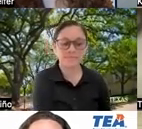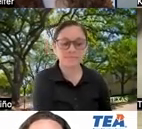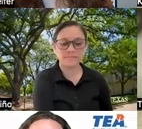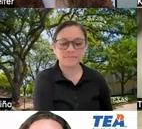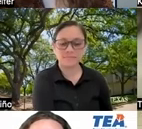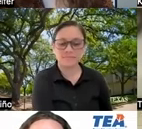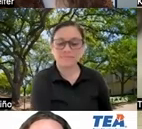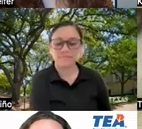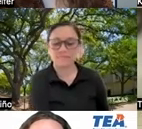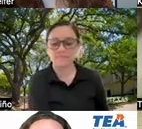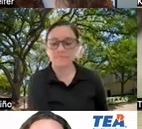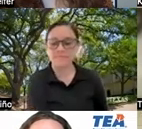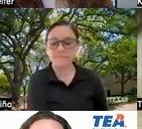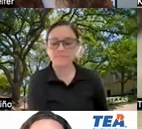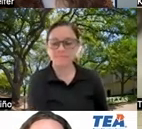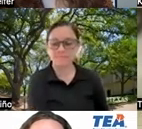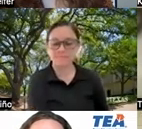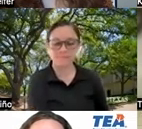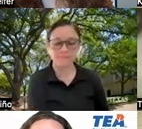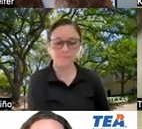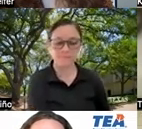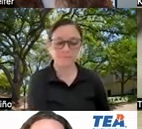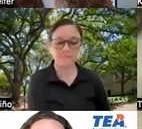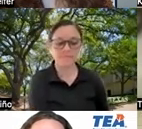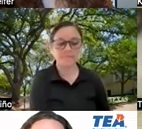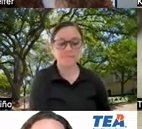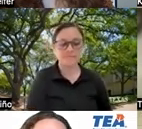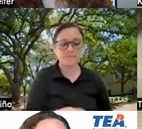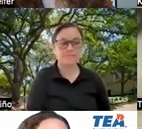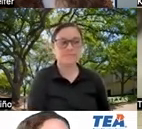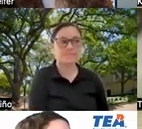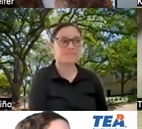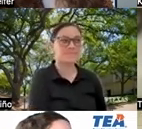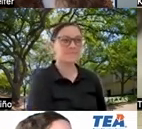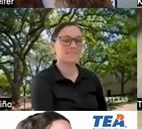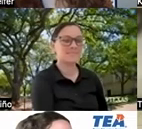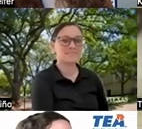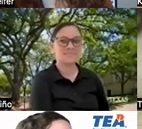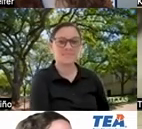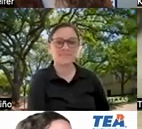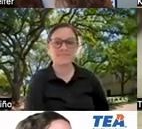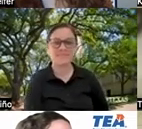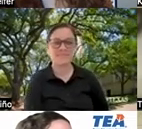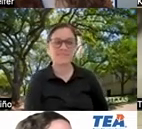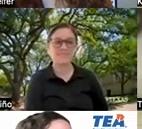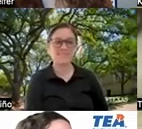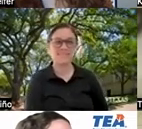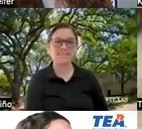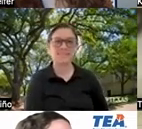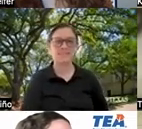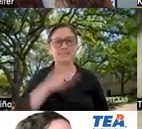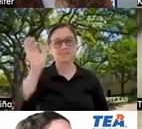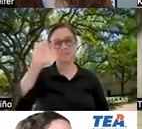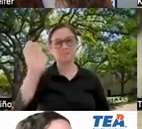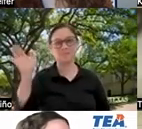joining us this morning. My name is Kate McCurley, and I'm joined with three other co-facilitators. So Nicole